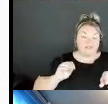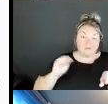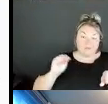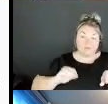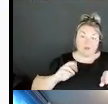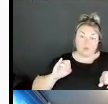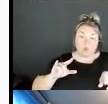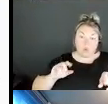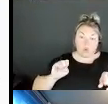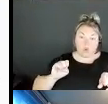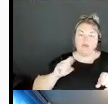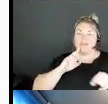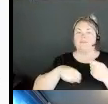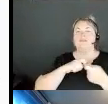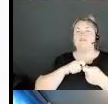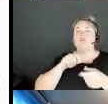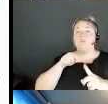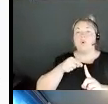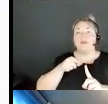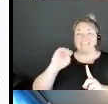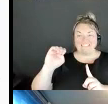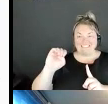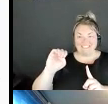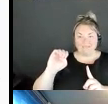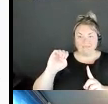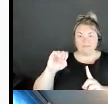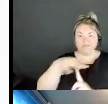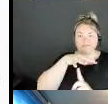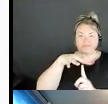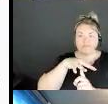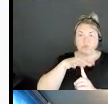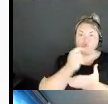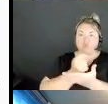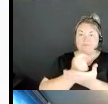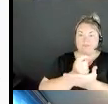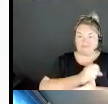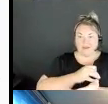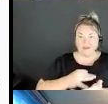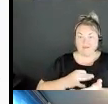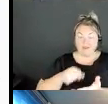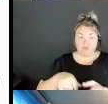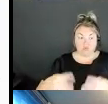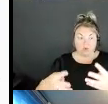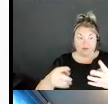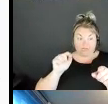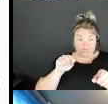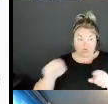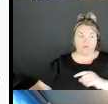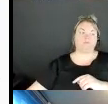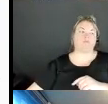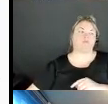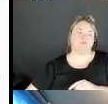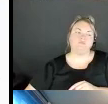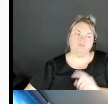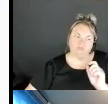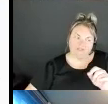is specific to point E of this section around treatment staff. If you scroll down here, this is where it